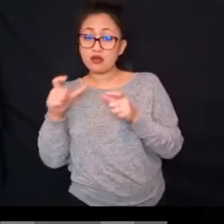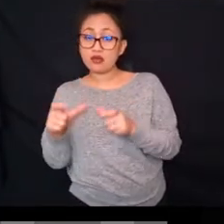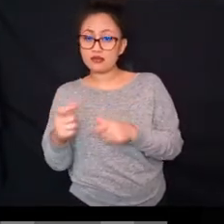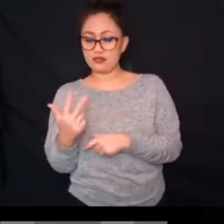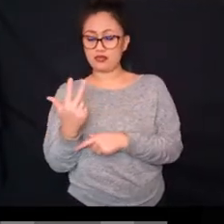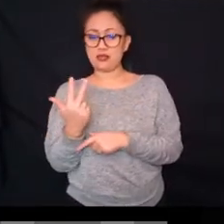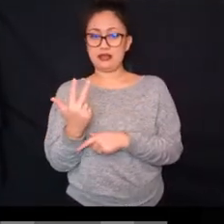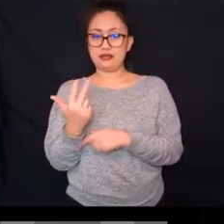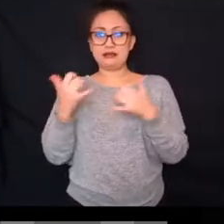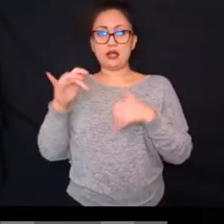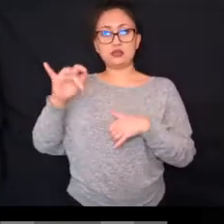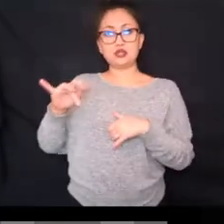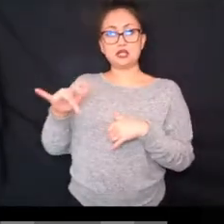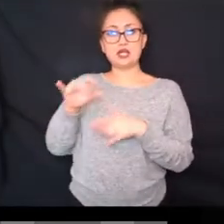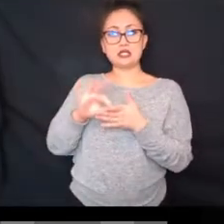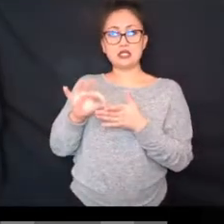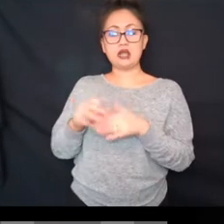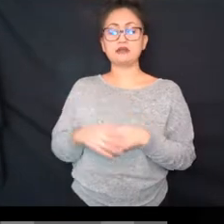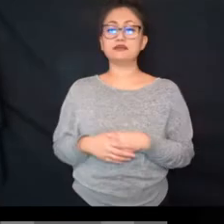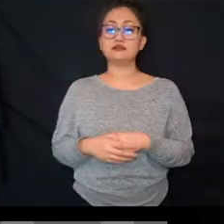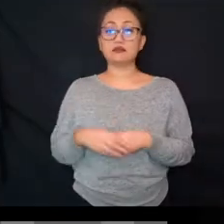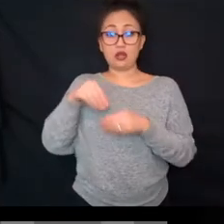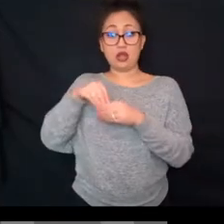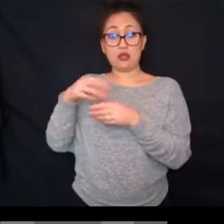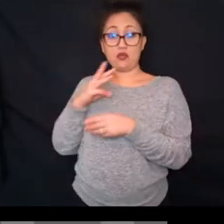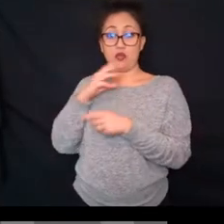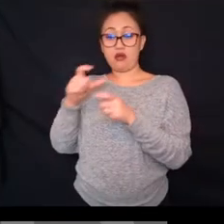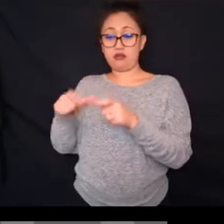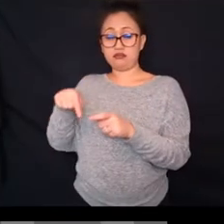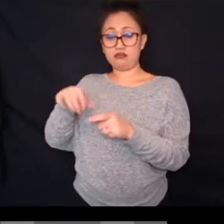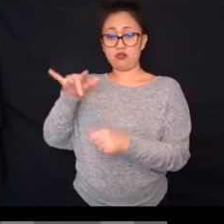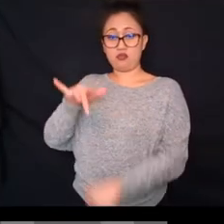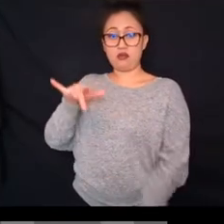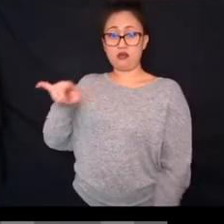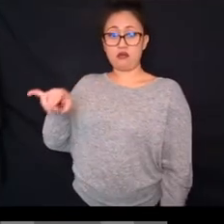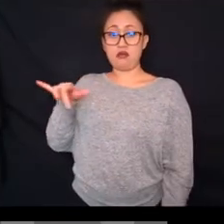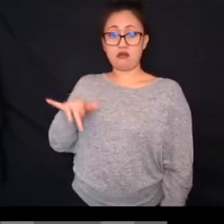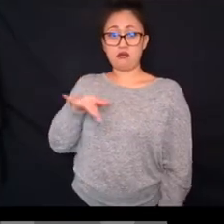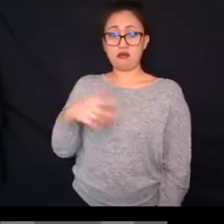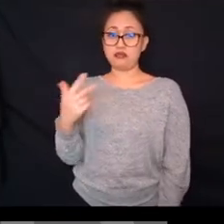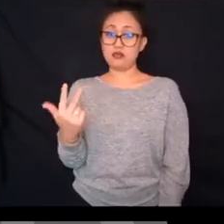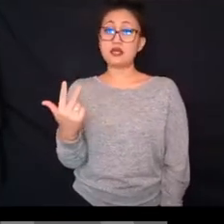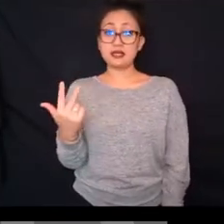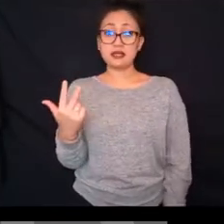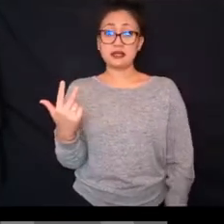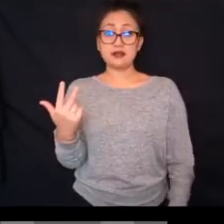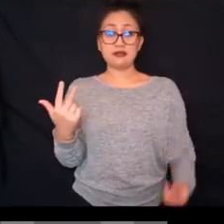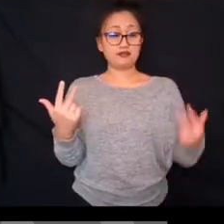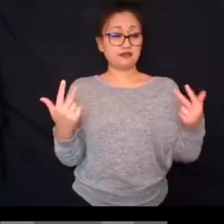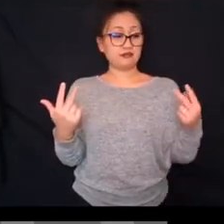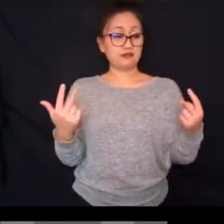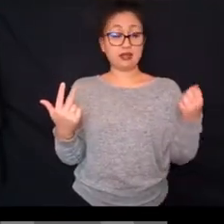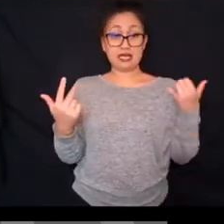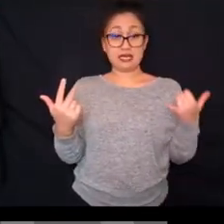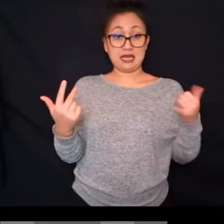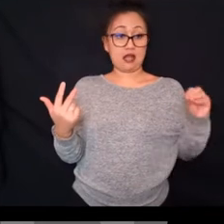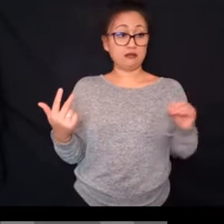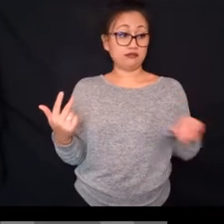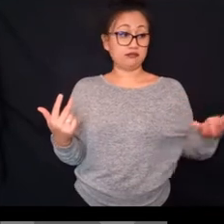and count to make sure we have 3. If you'll touch and count the ones in the water. 1, 2, 3. And how many do you have outside the water?